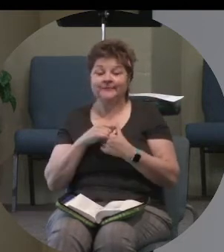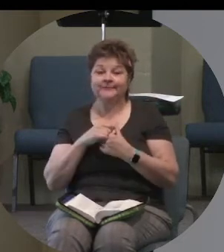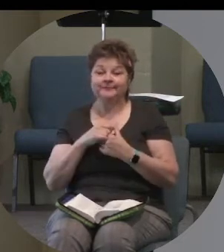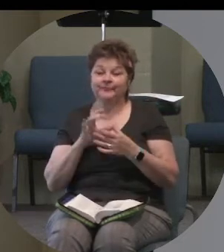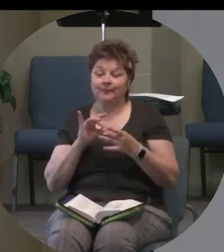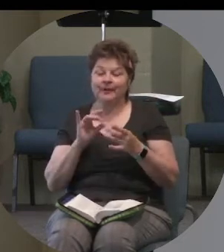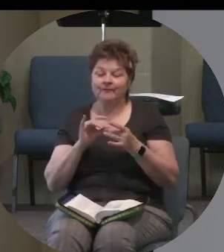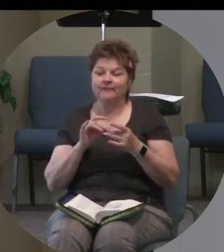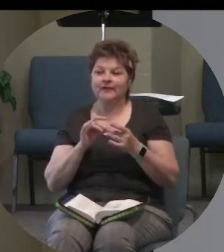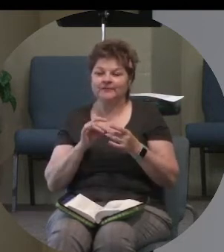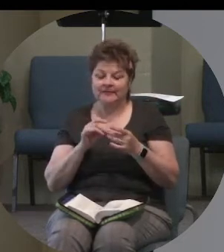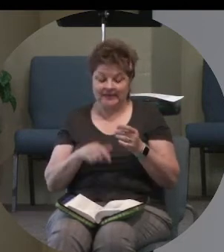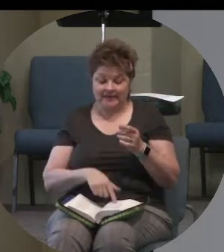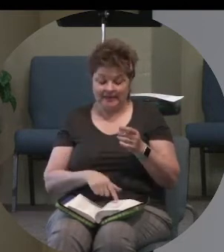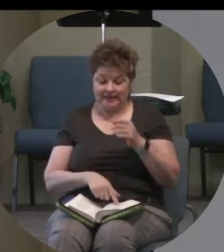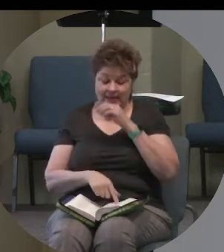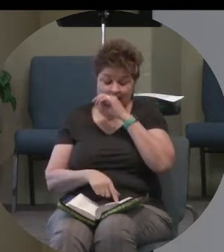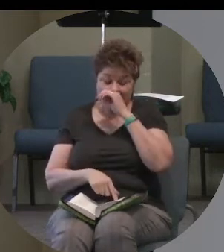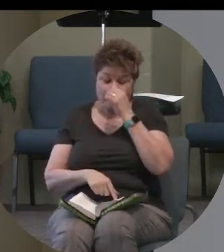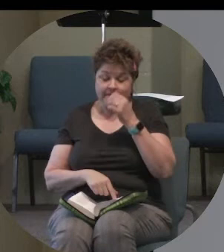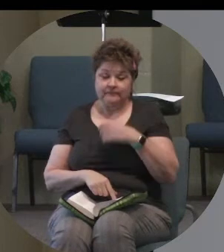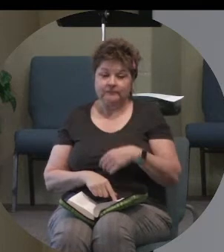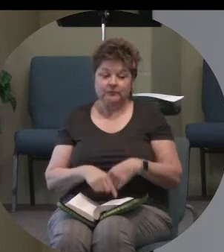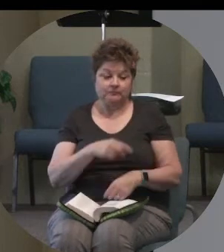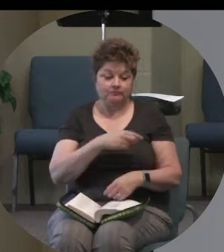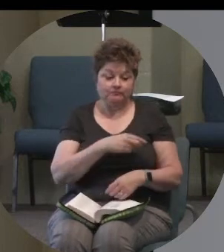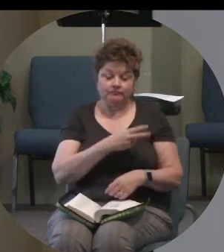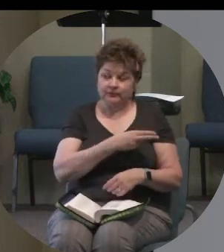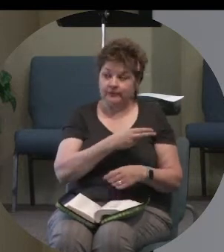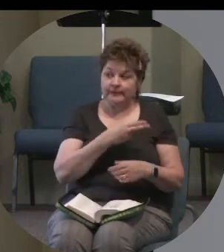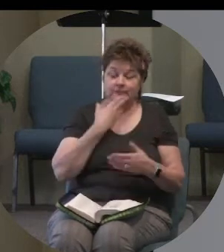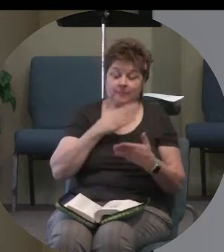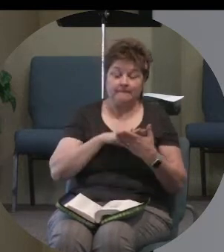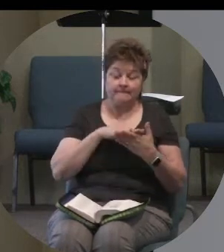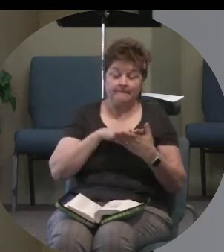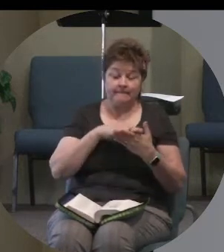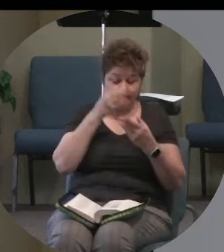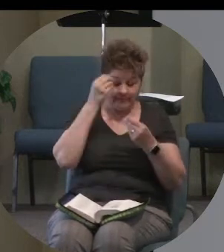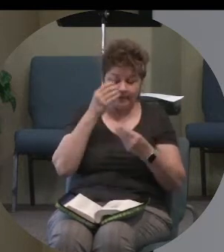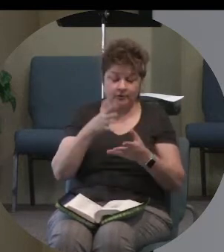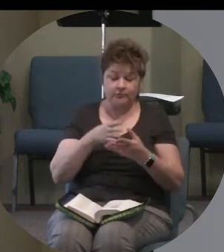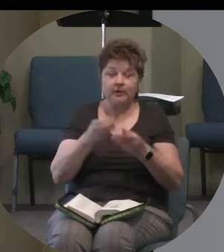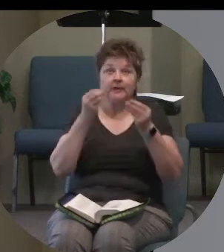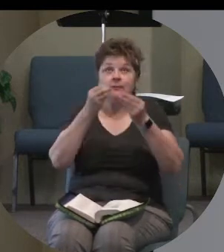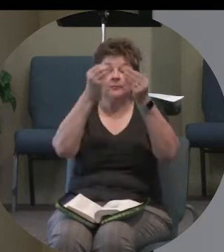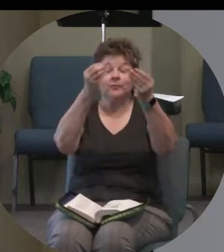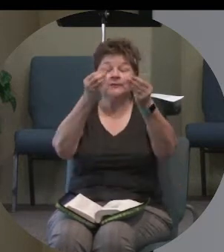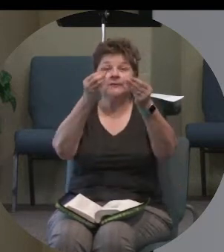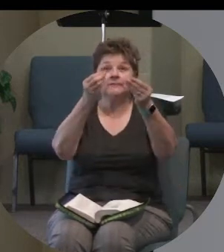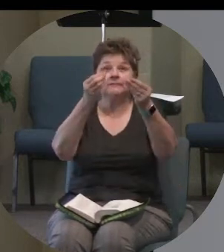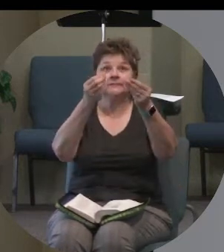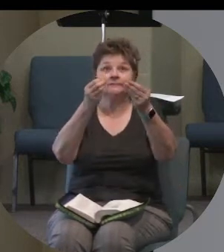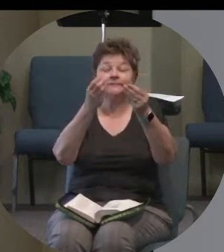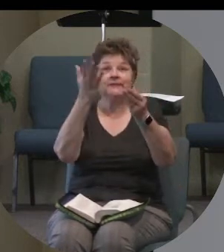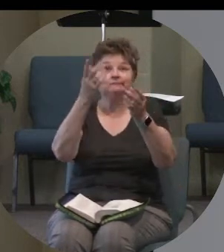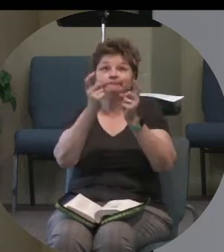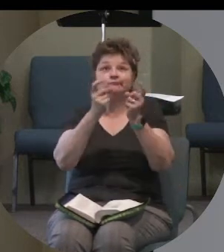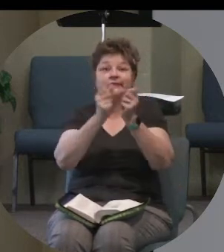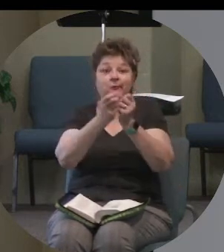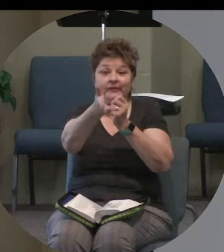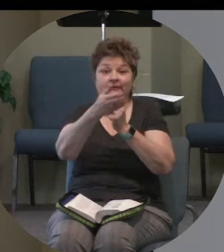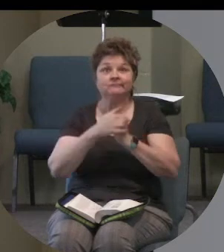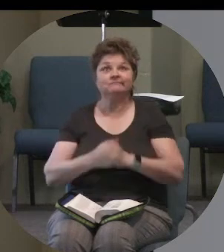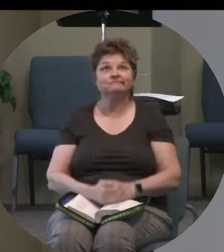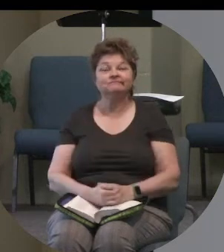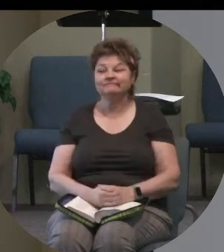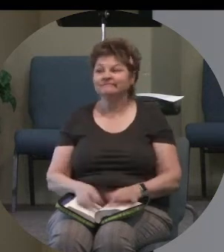chapter, this section of the chapter, Hezekiah receives bad news. Hezekiah lays it before the Lord and says, deal with it.